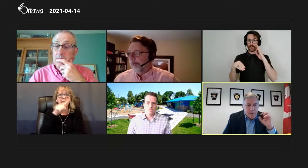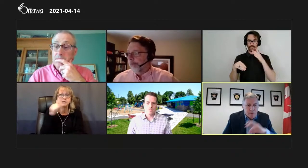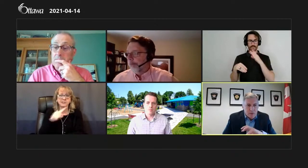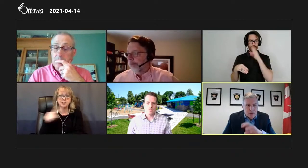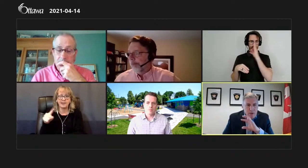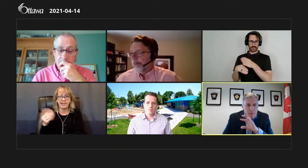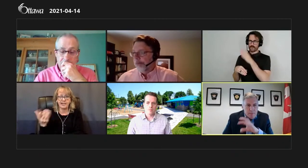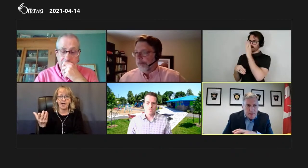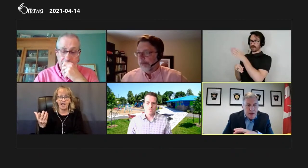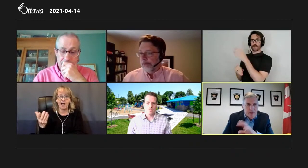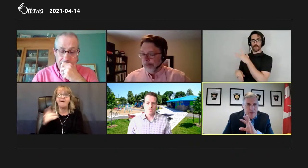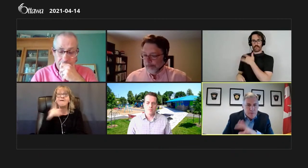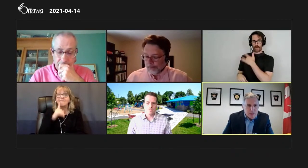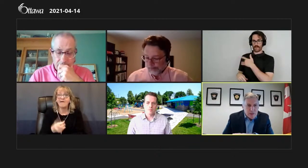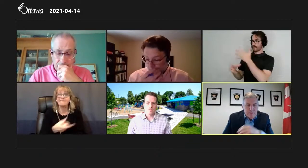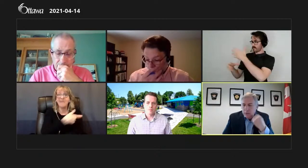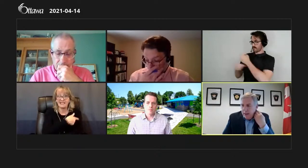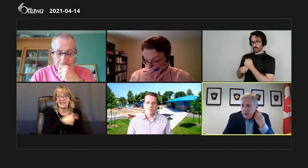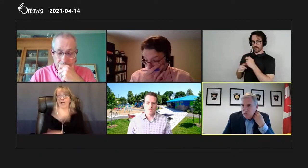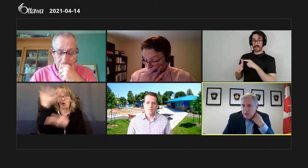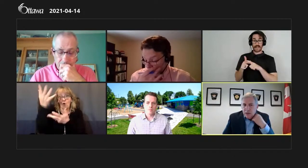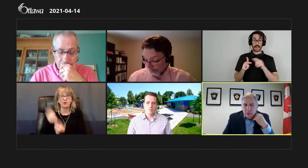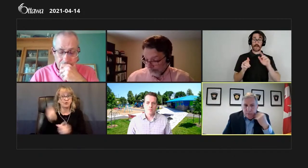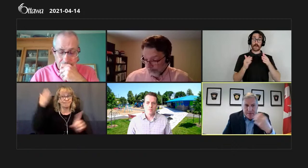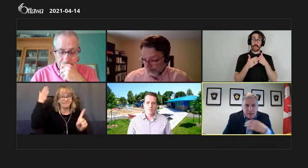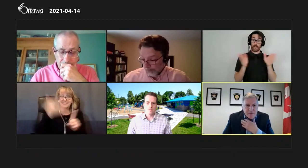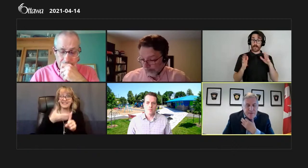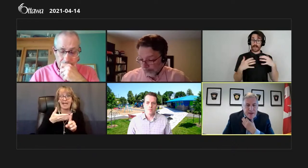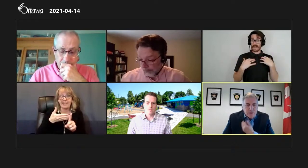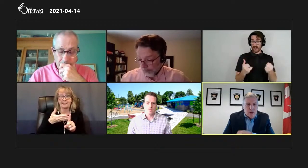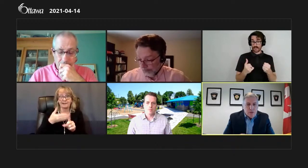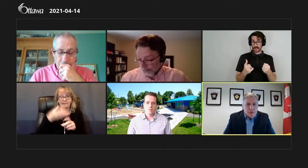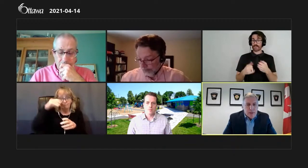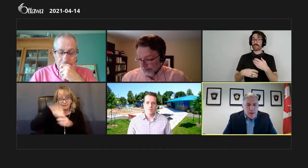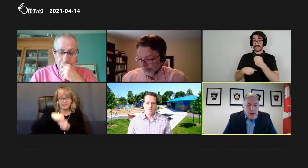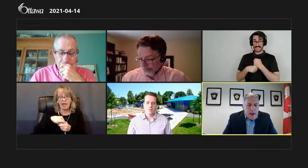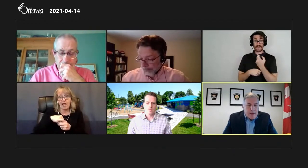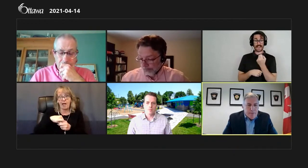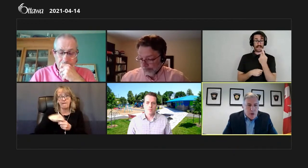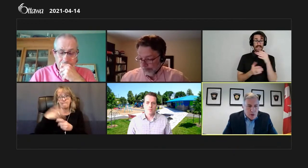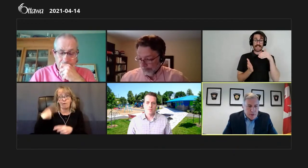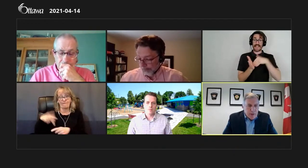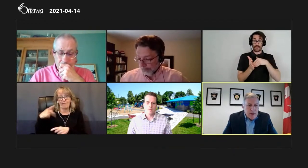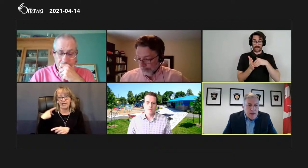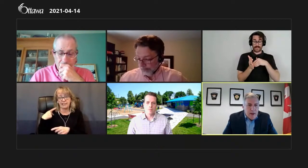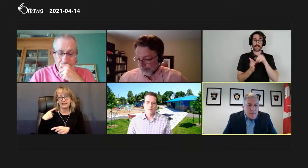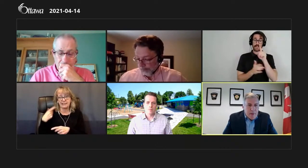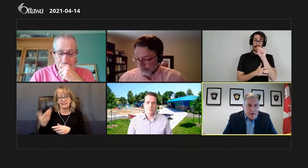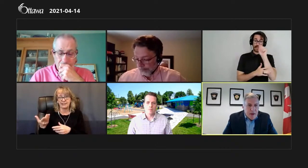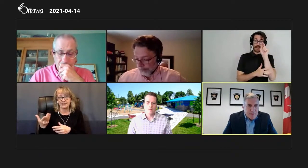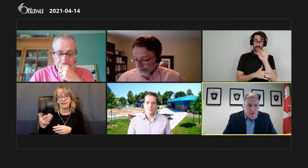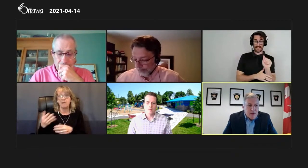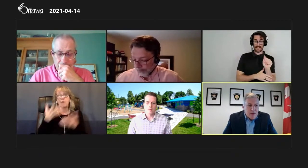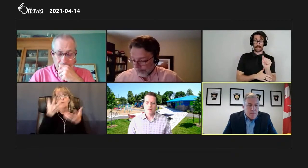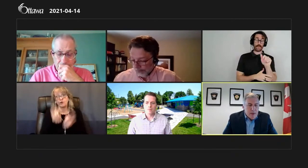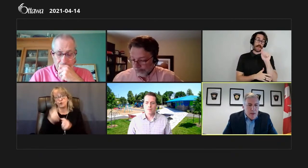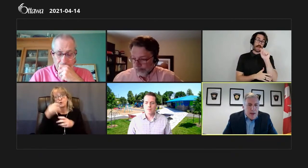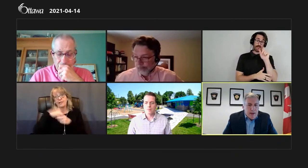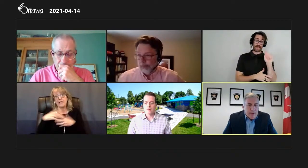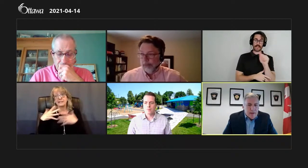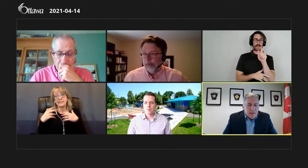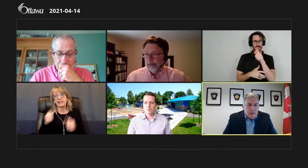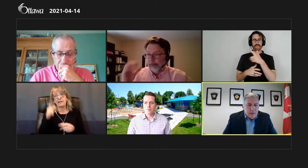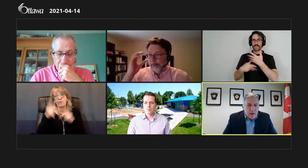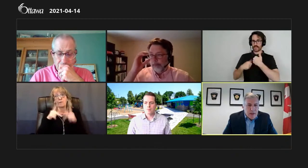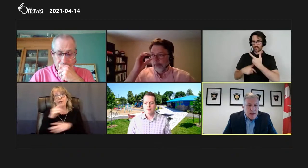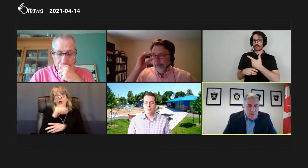and then there's public health that receives AstraZeneca, and we have 11,000 doses. Currently, the public health team